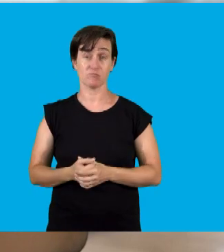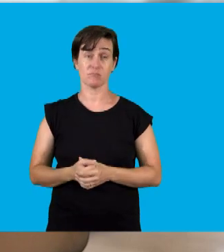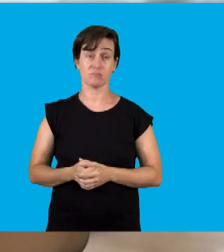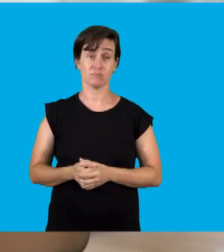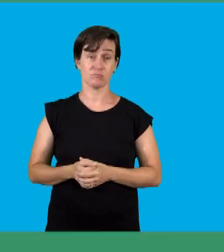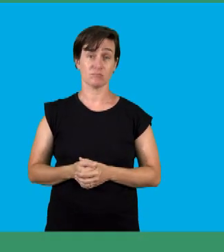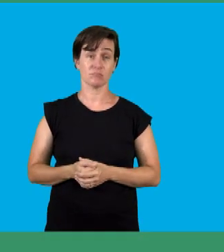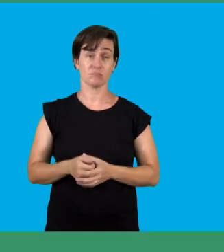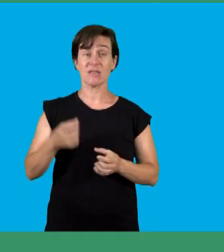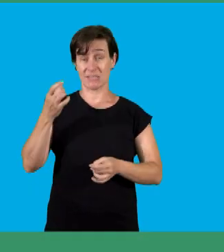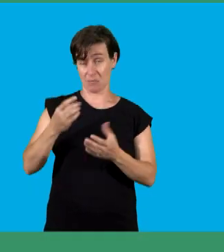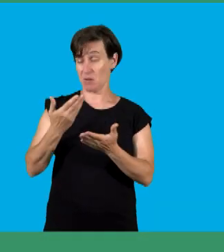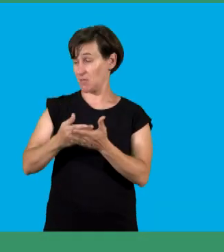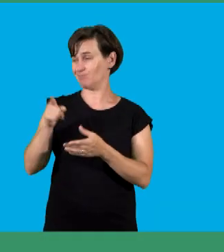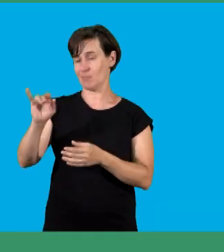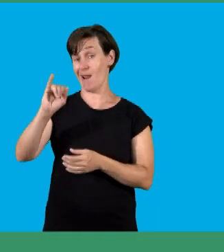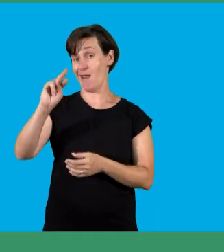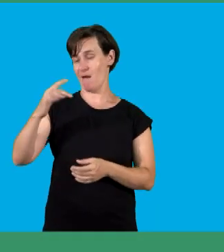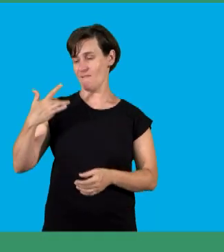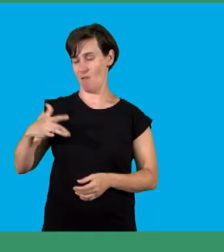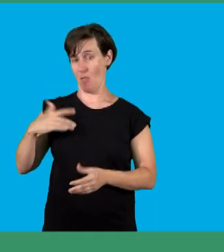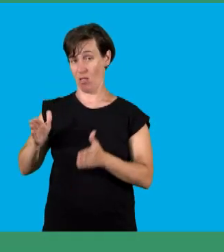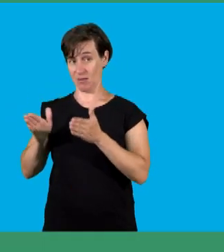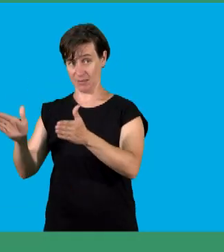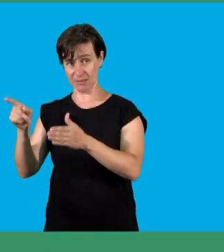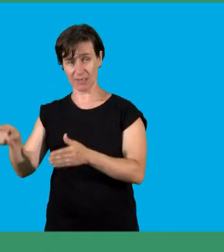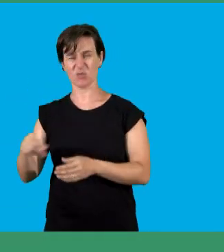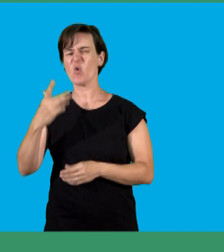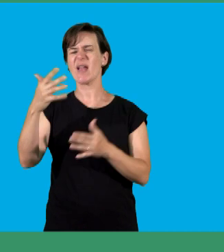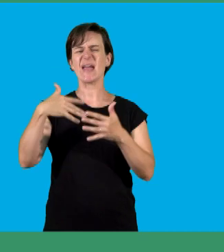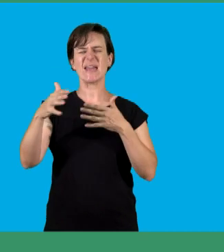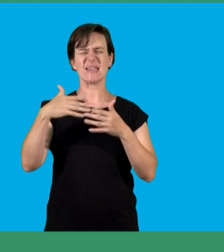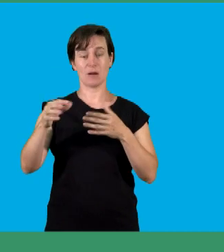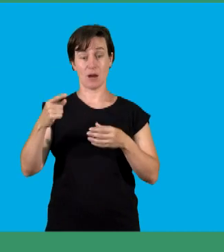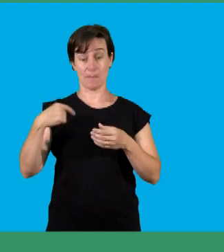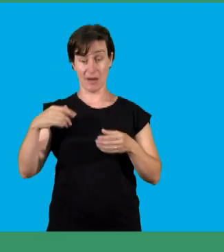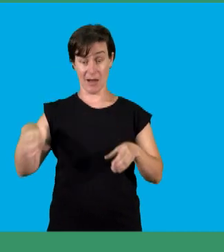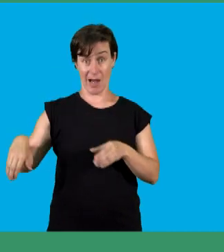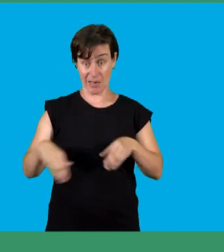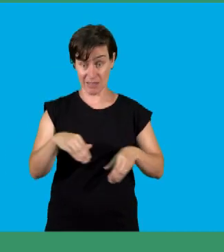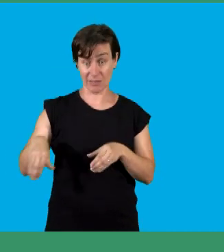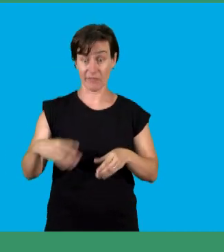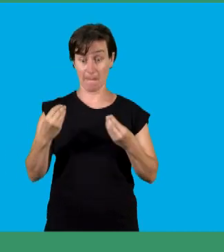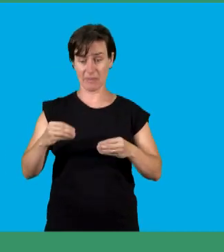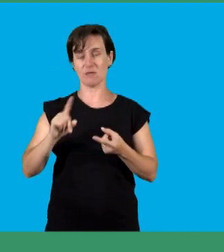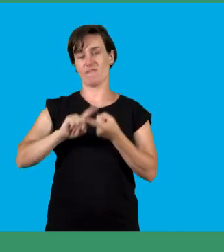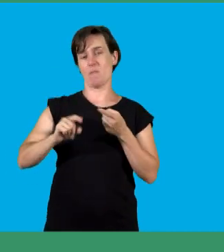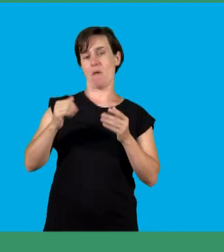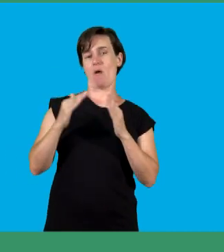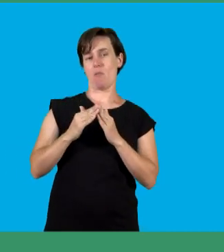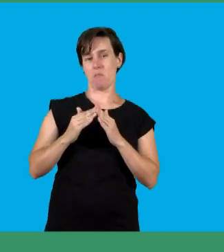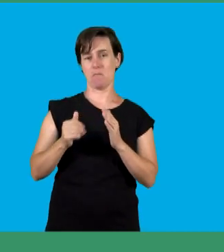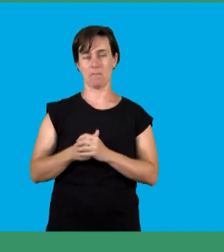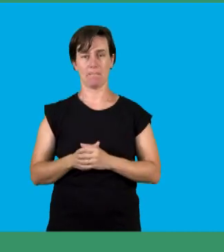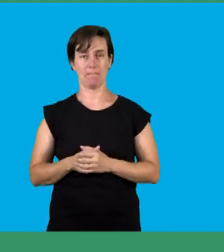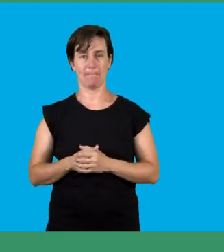wash services, they also fall under the informal sector, as well as other home-based